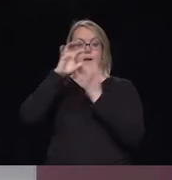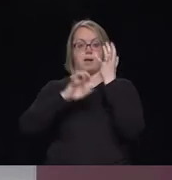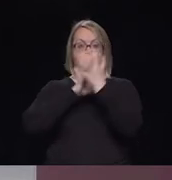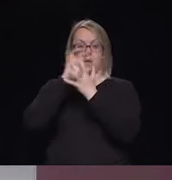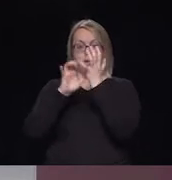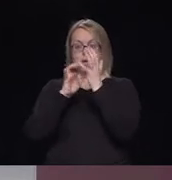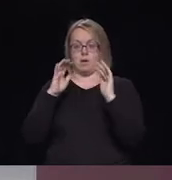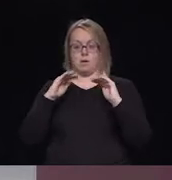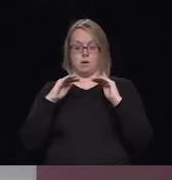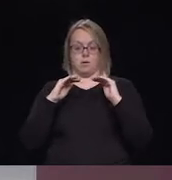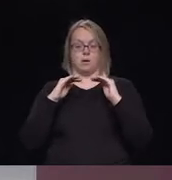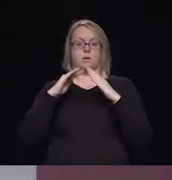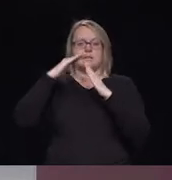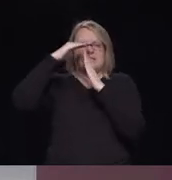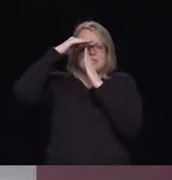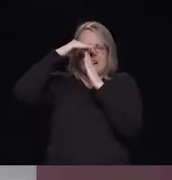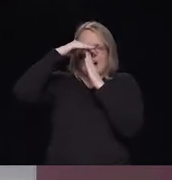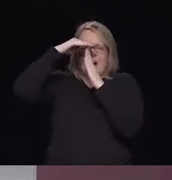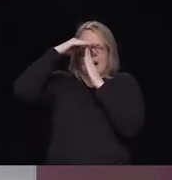very edge